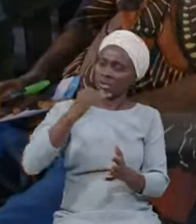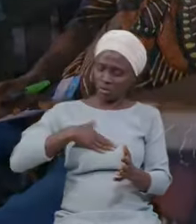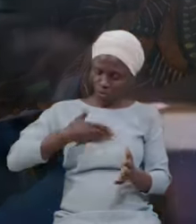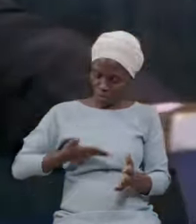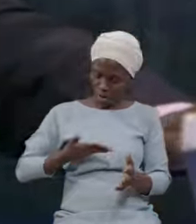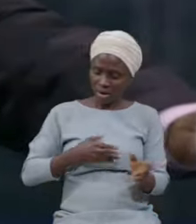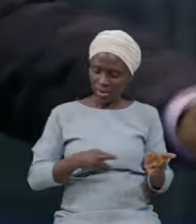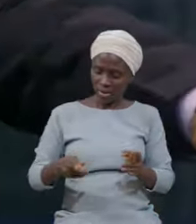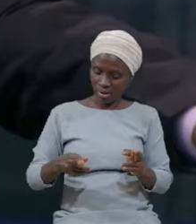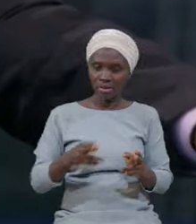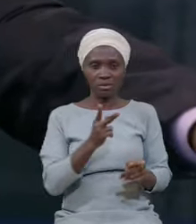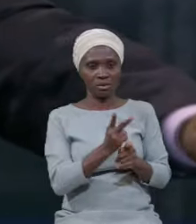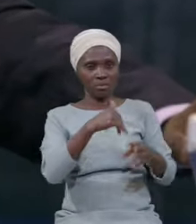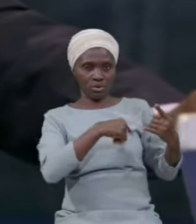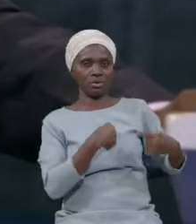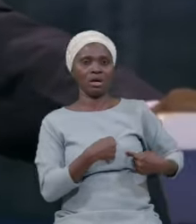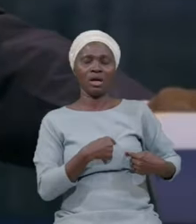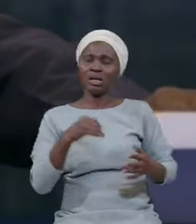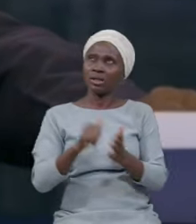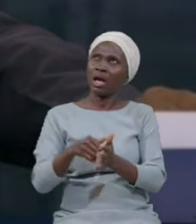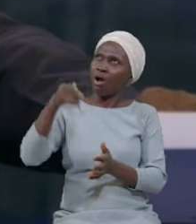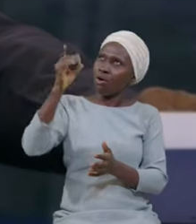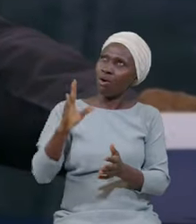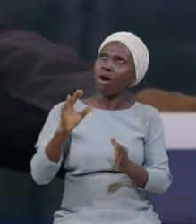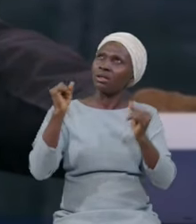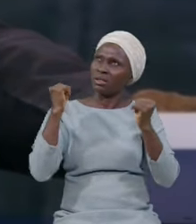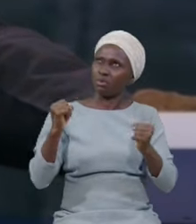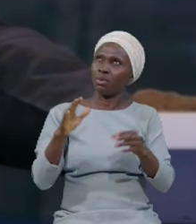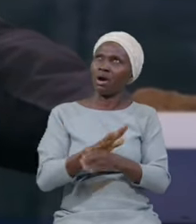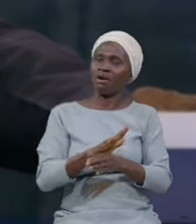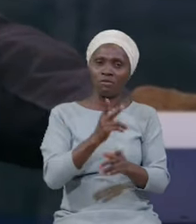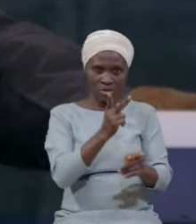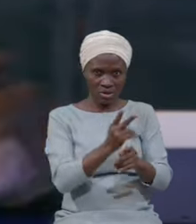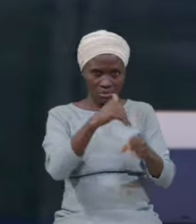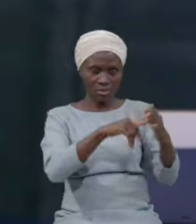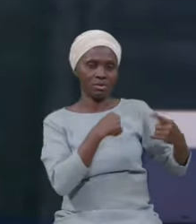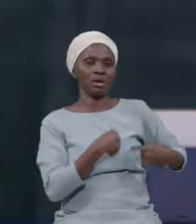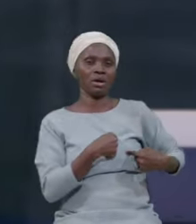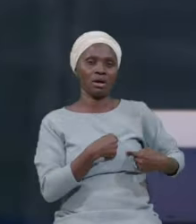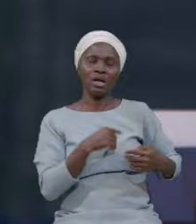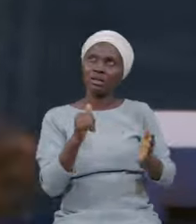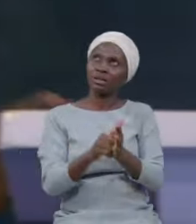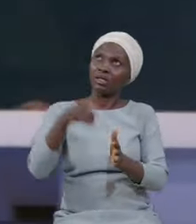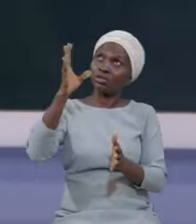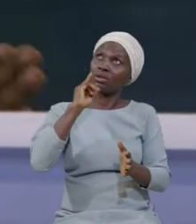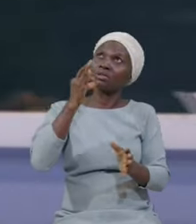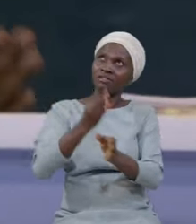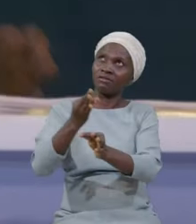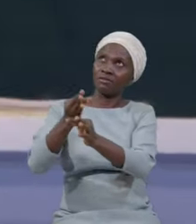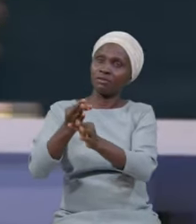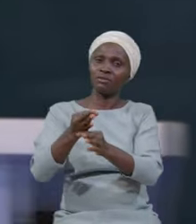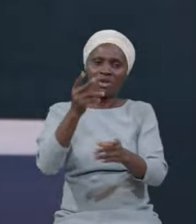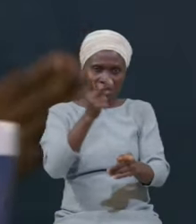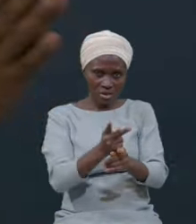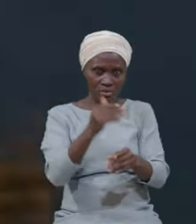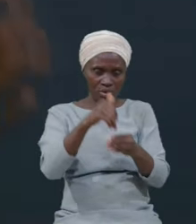is powerful, lay that in your heart. That God is gracious, lay that in your heart. That God will do what only